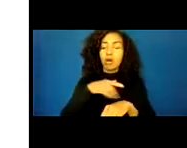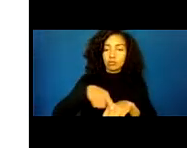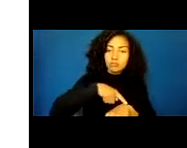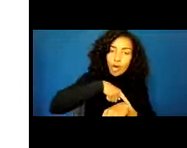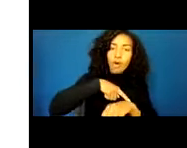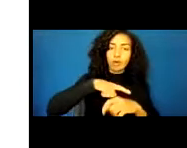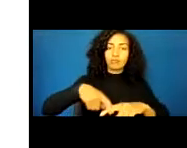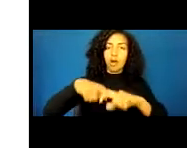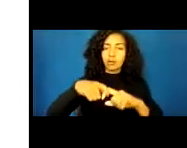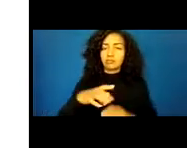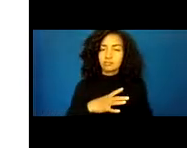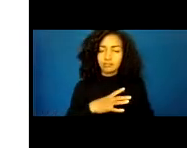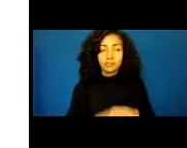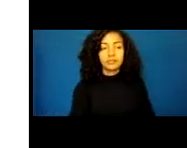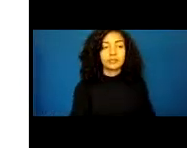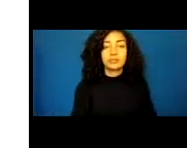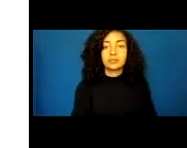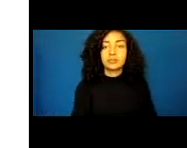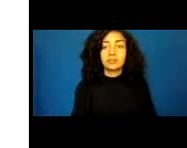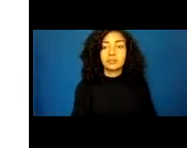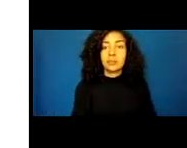So a lot of these movements are going to be